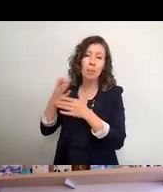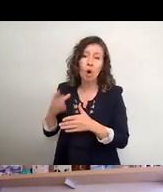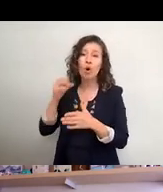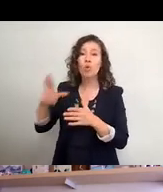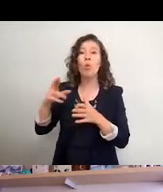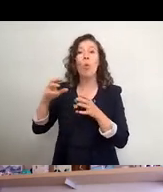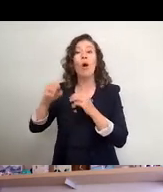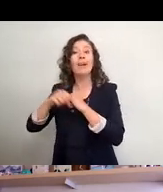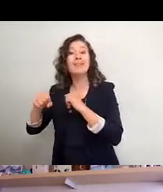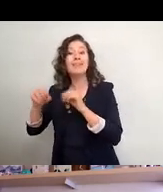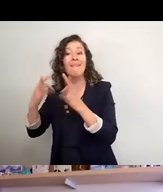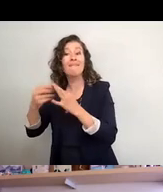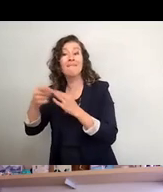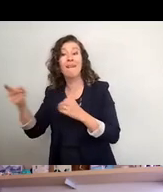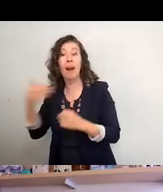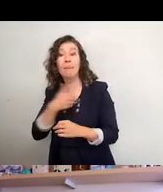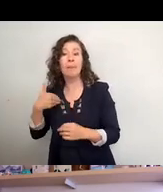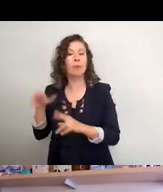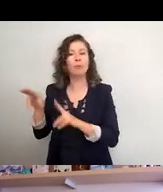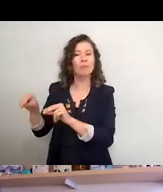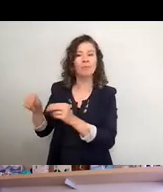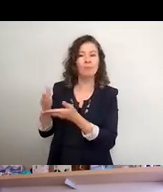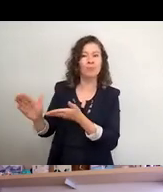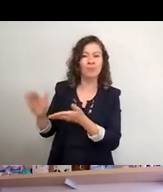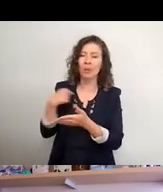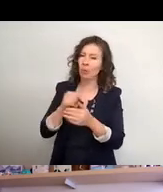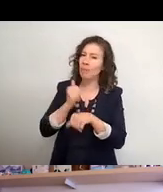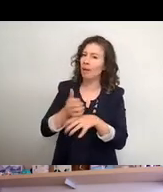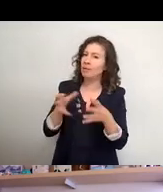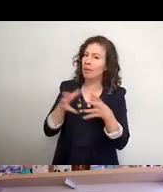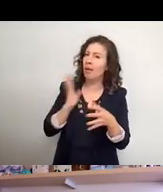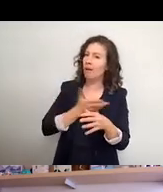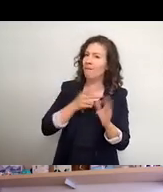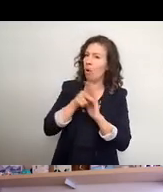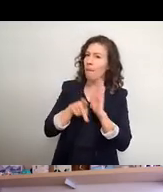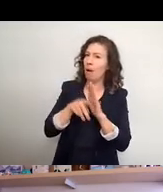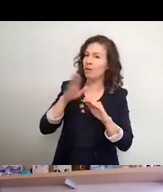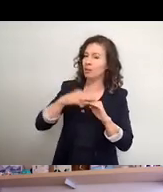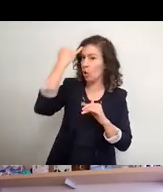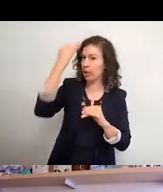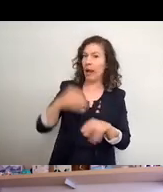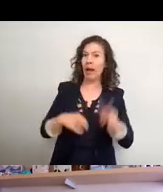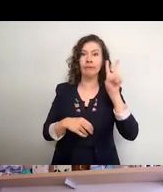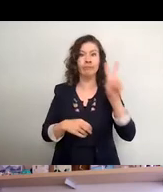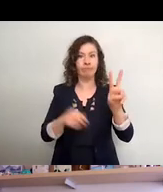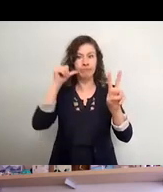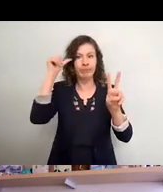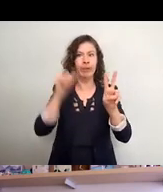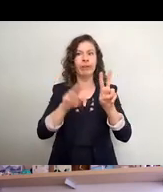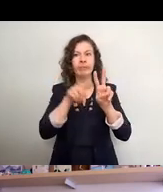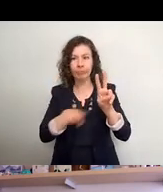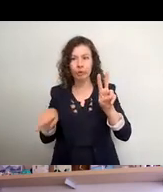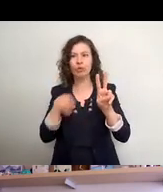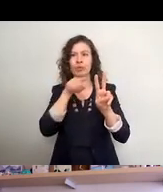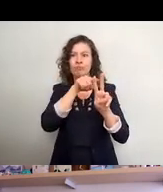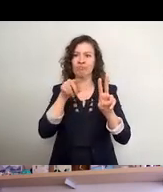excluded, right? We base a lot of our policies on this idea of a nuclear two-parent household. And then